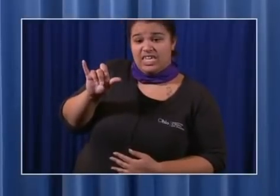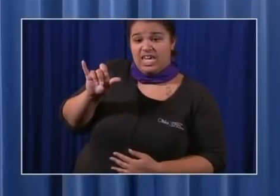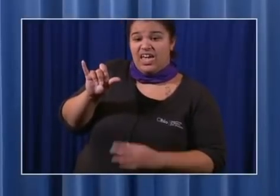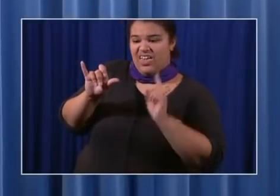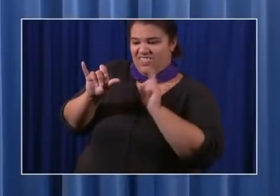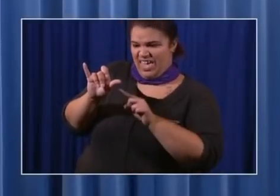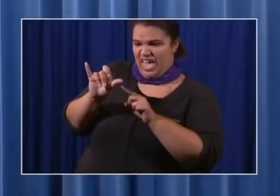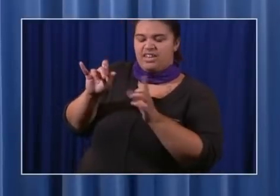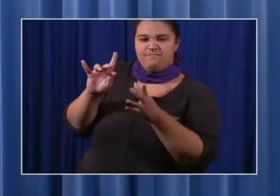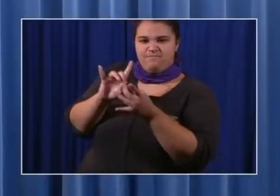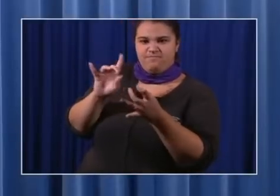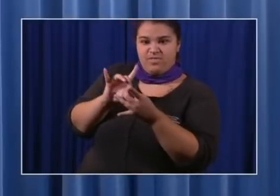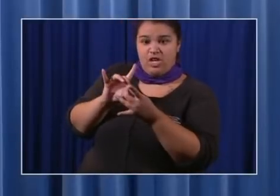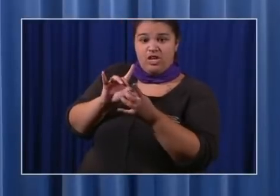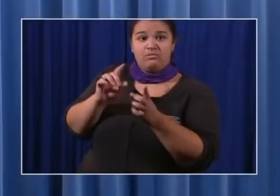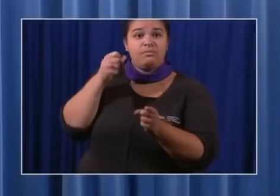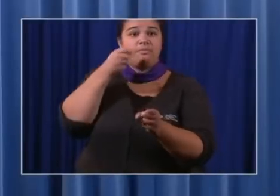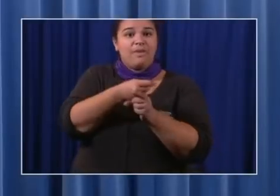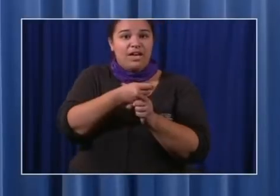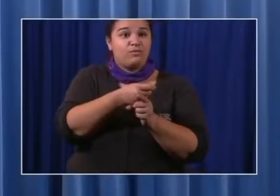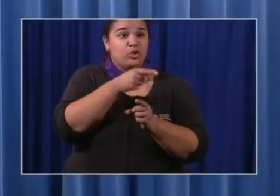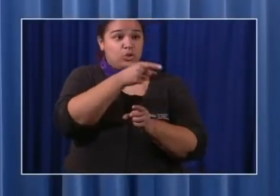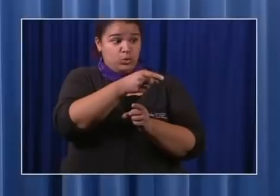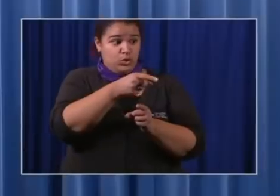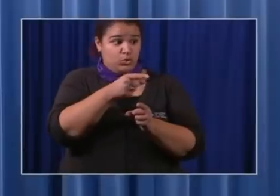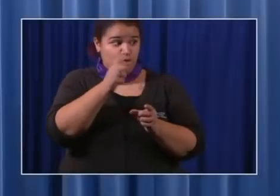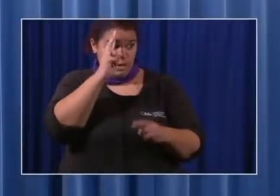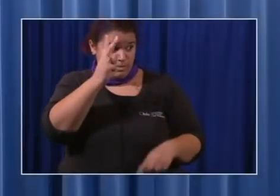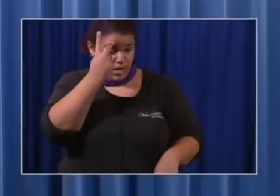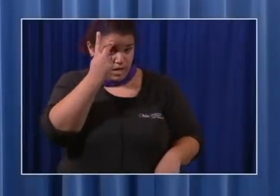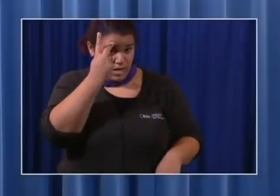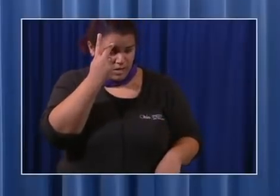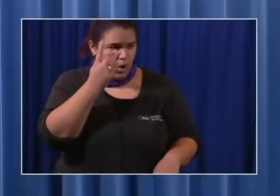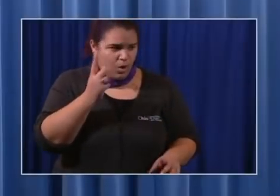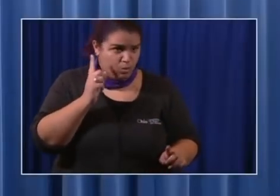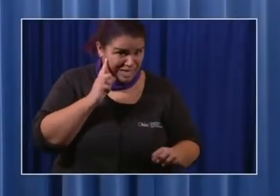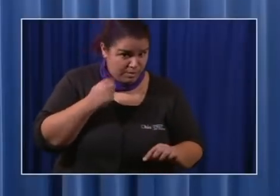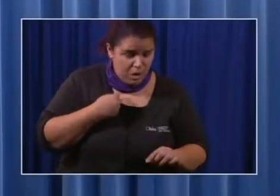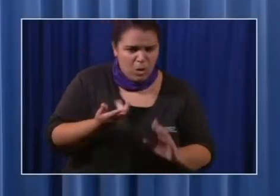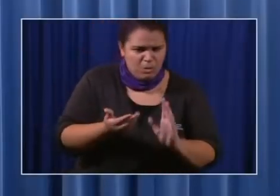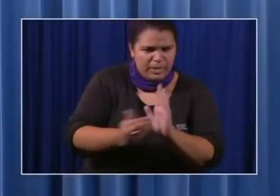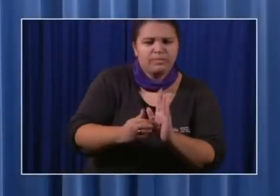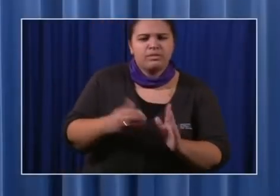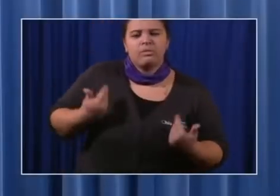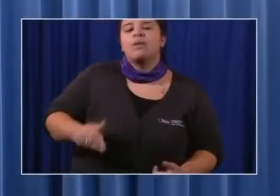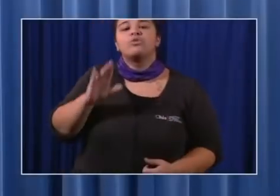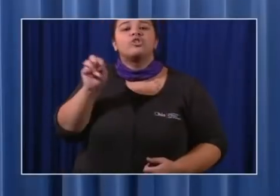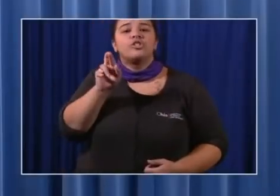Uh-oh. Take 2, Governor. So it's Jeremy Pelzer, Cleveland.com. Can you hear me?